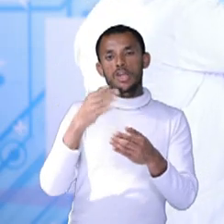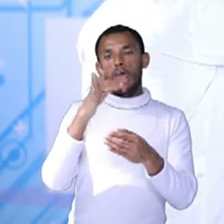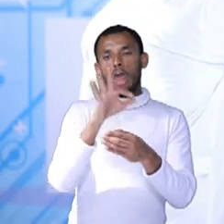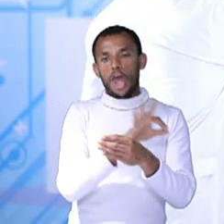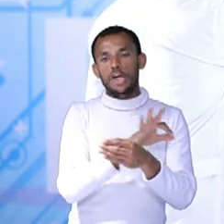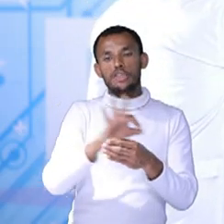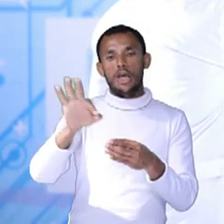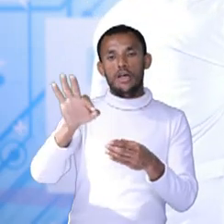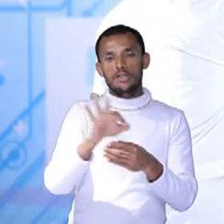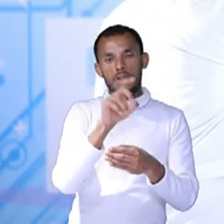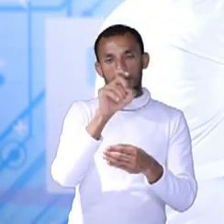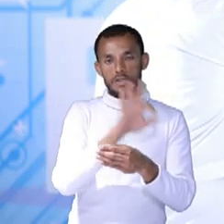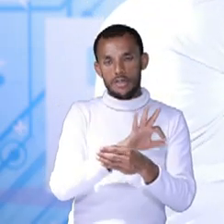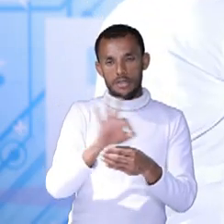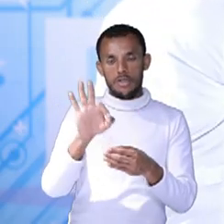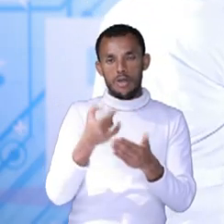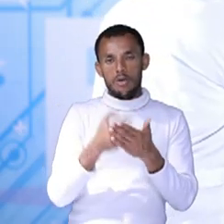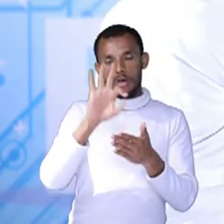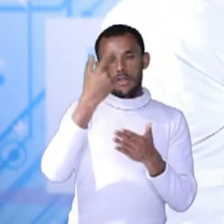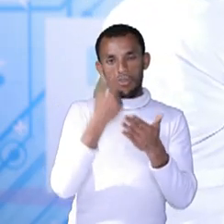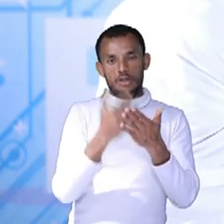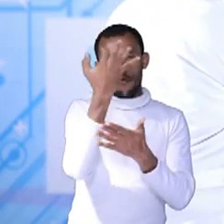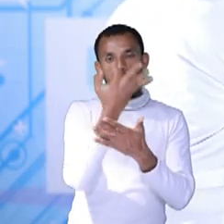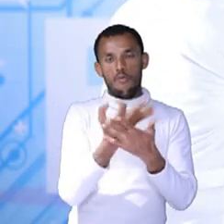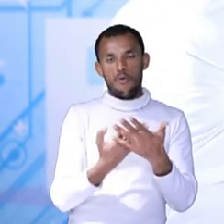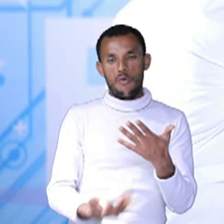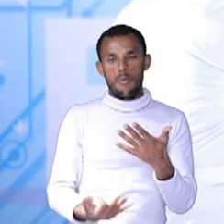x-axis, you will have this form.